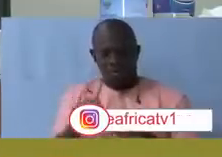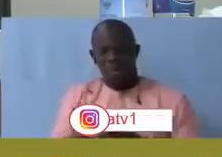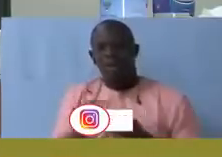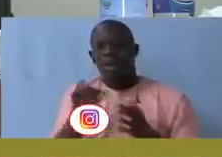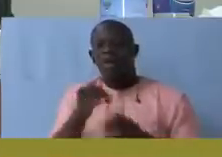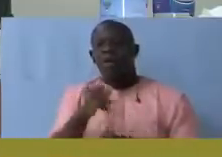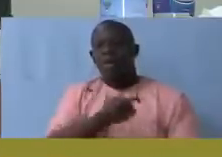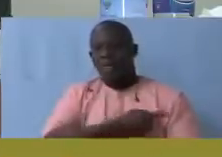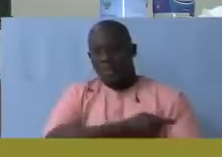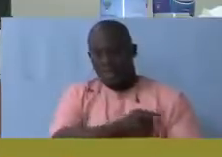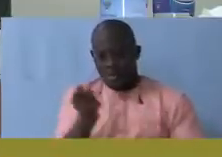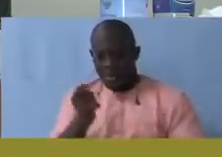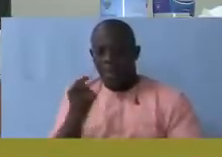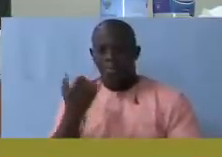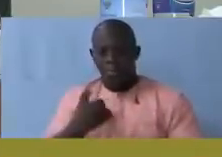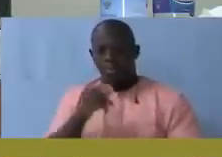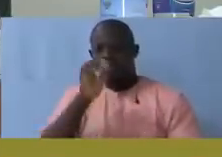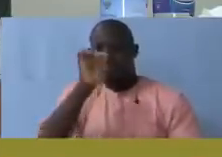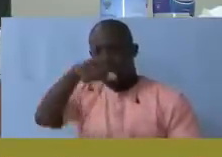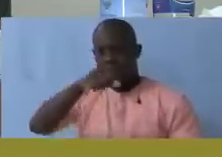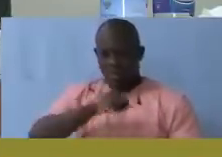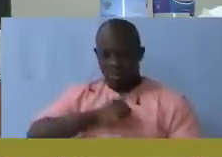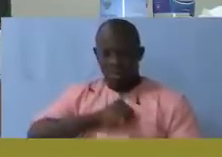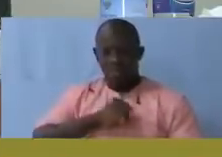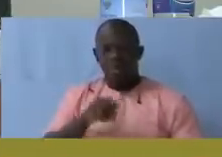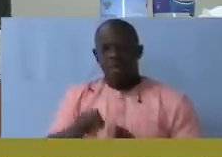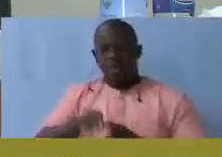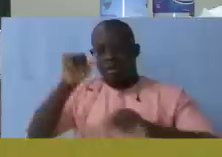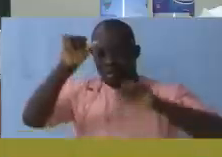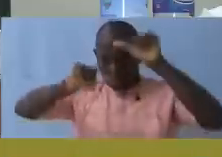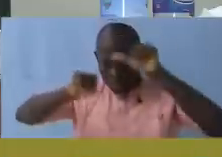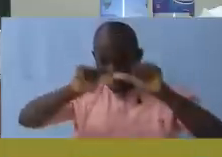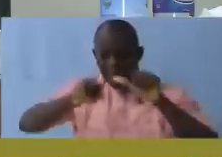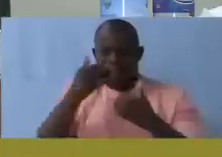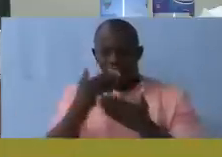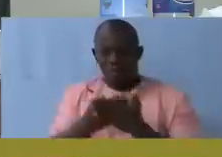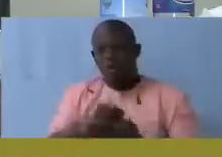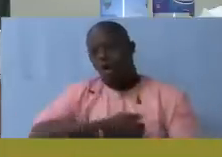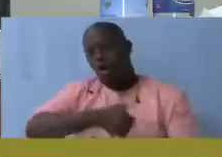and some of the results came out to be undetectable, do you know